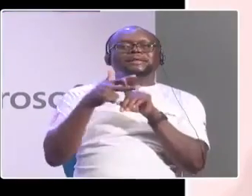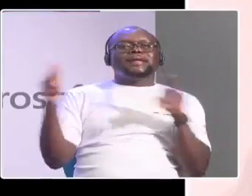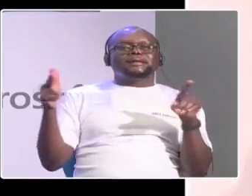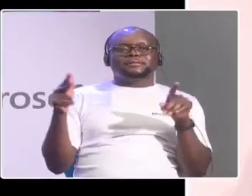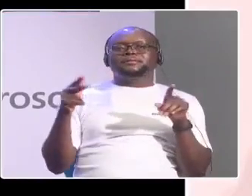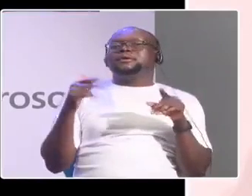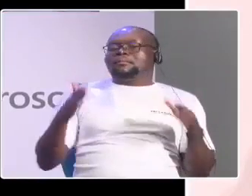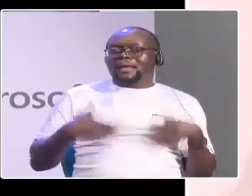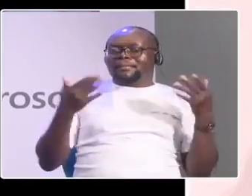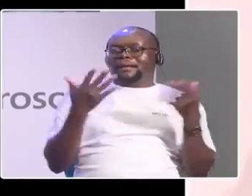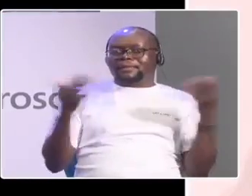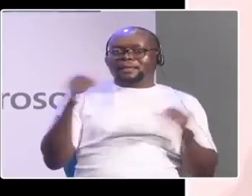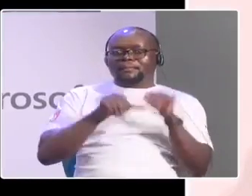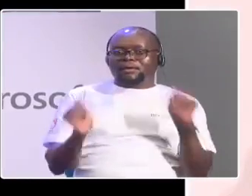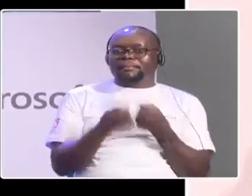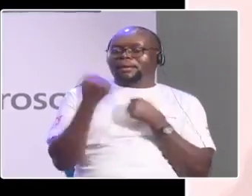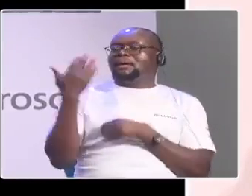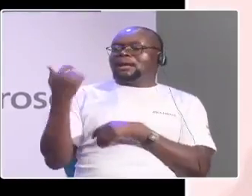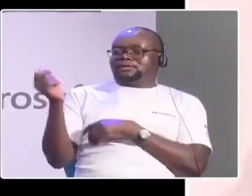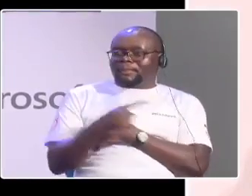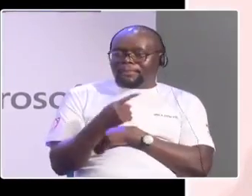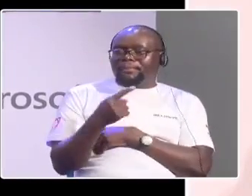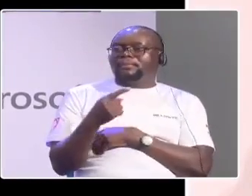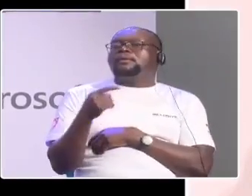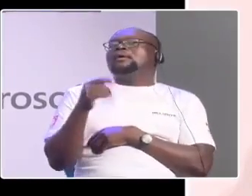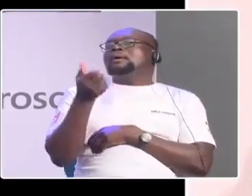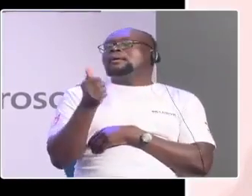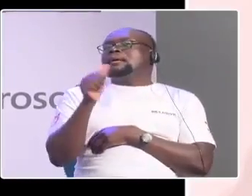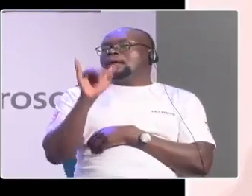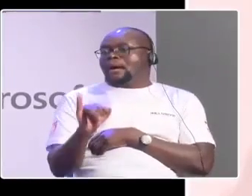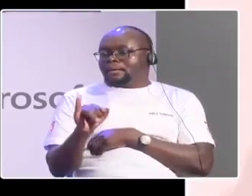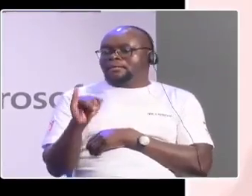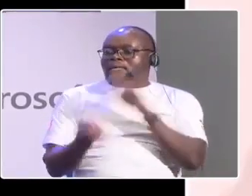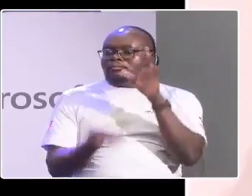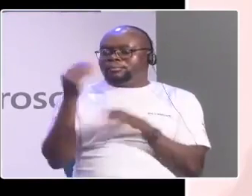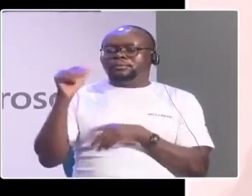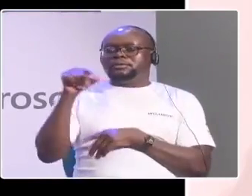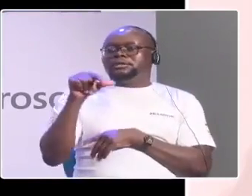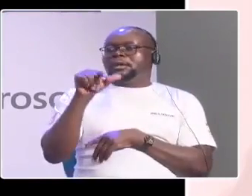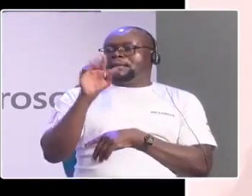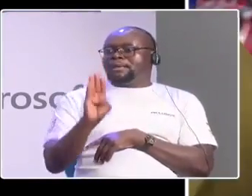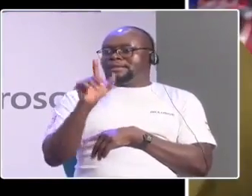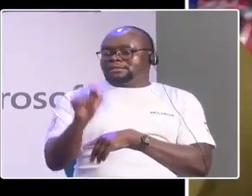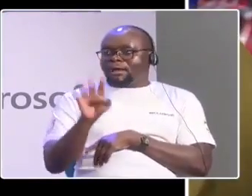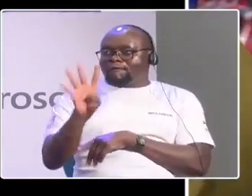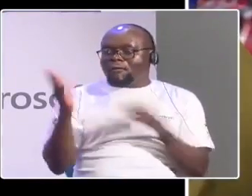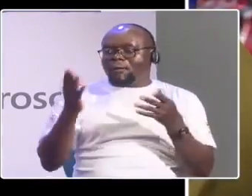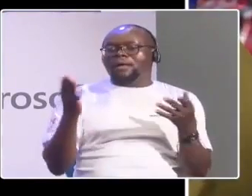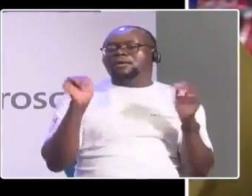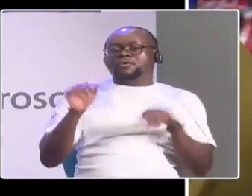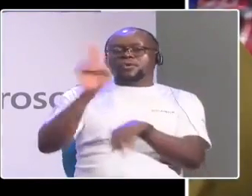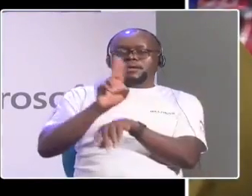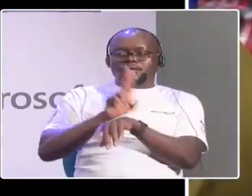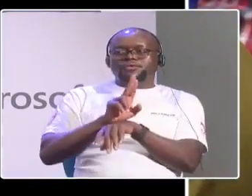A really exciting thing happened a couple of months ago where Be My Eyes embedded GPT-4, where you can now